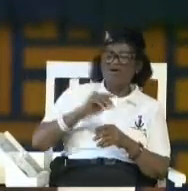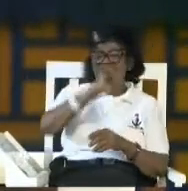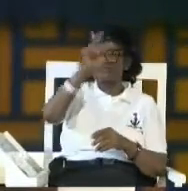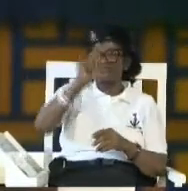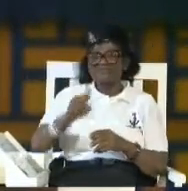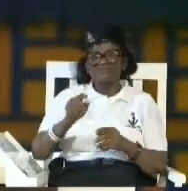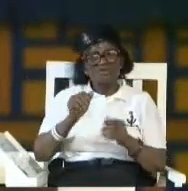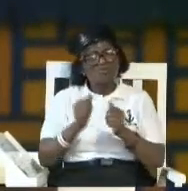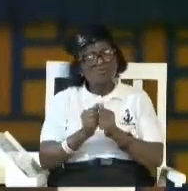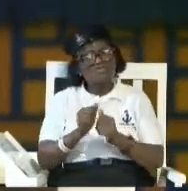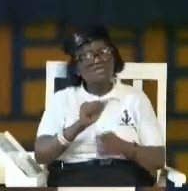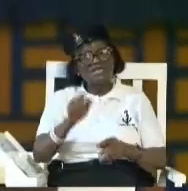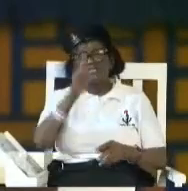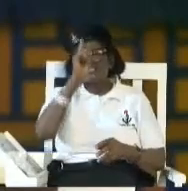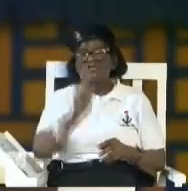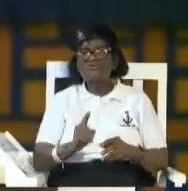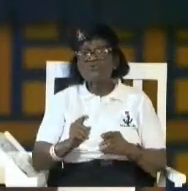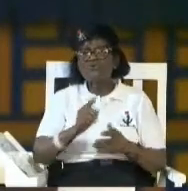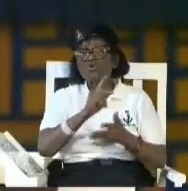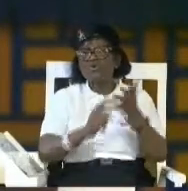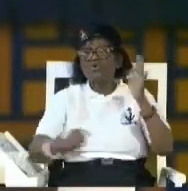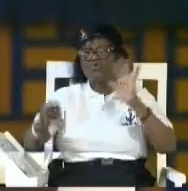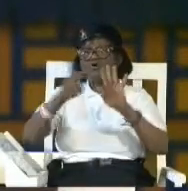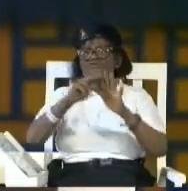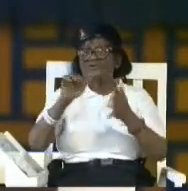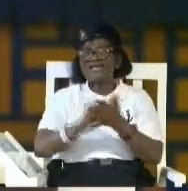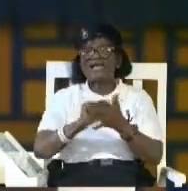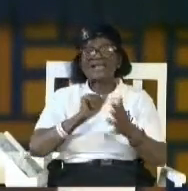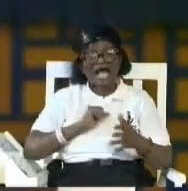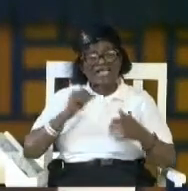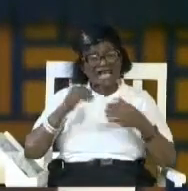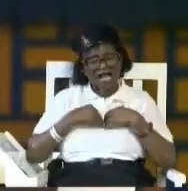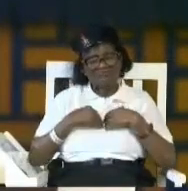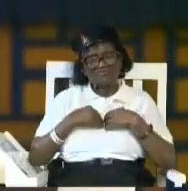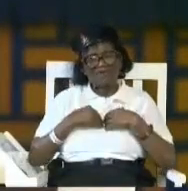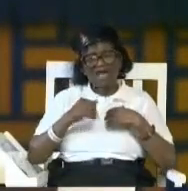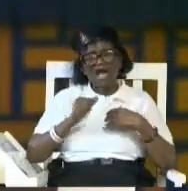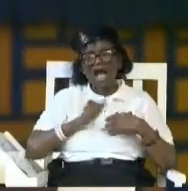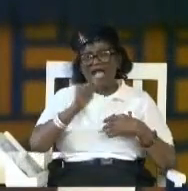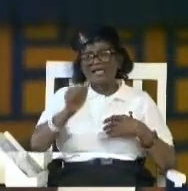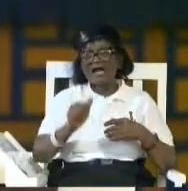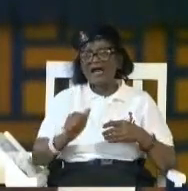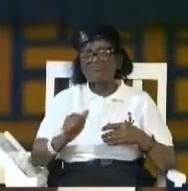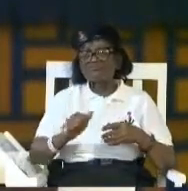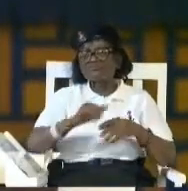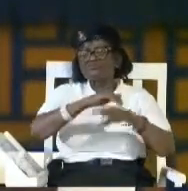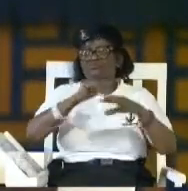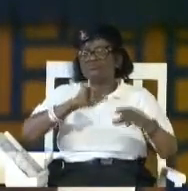With a single portion that I have, I'm calling down fire